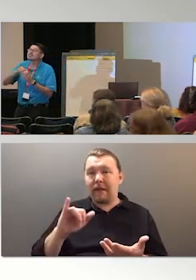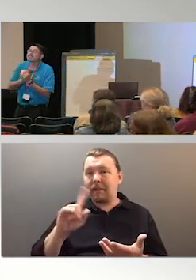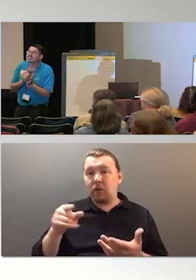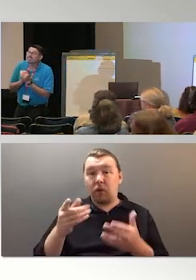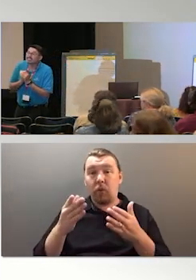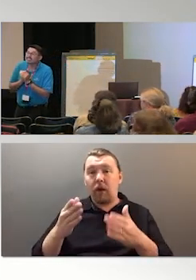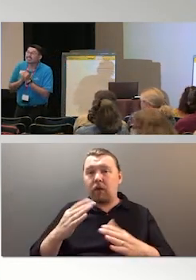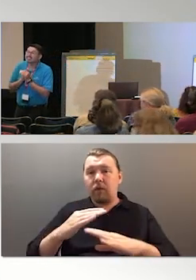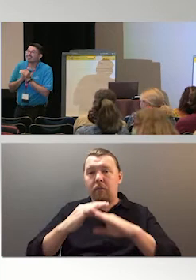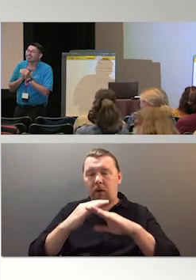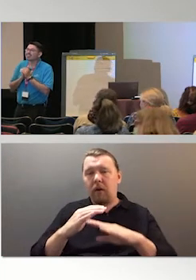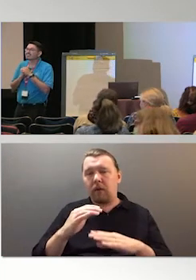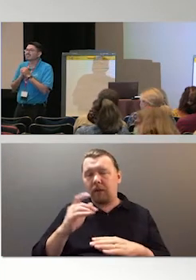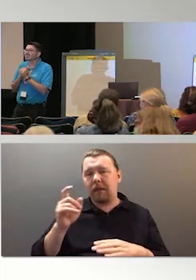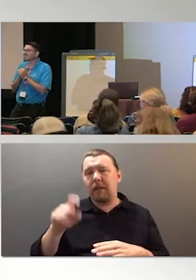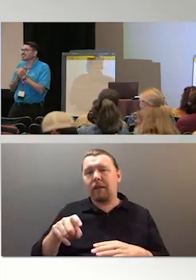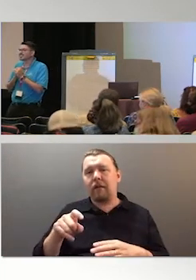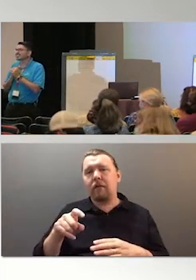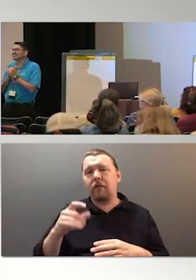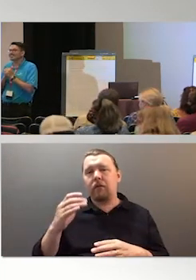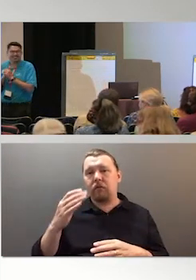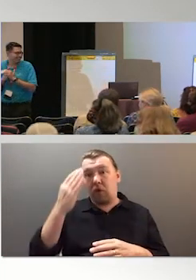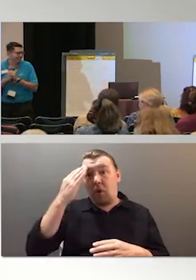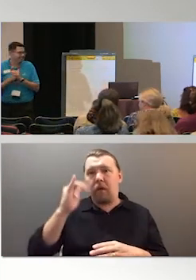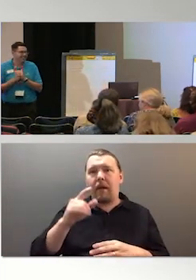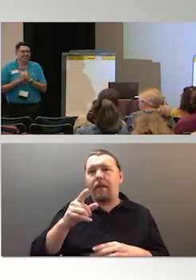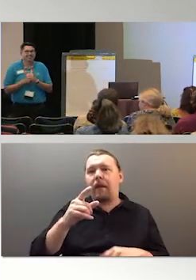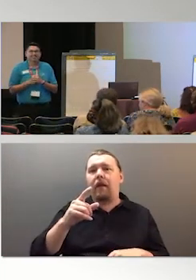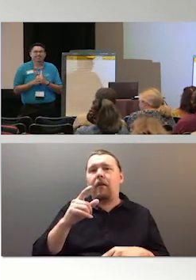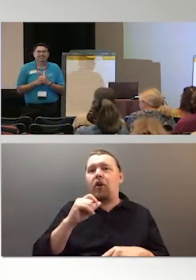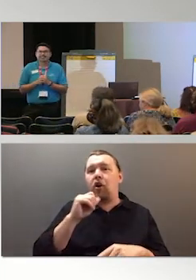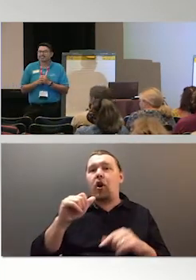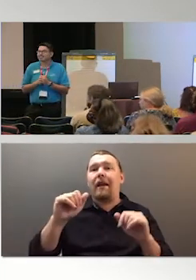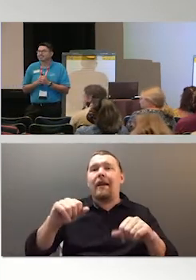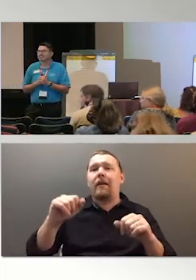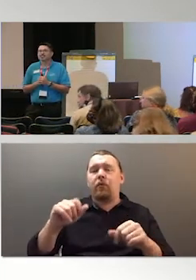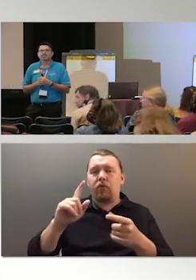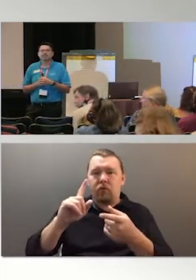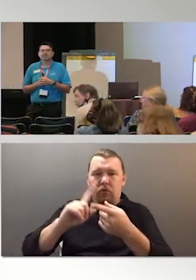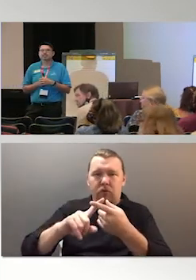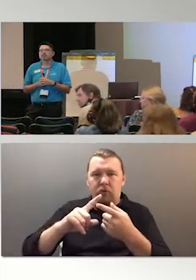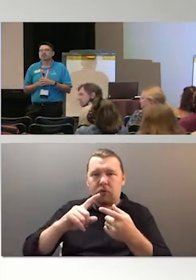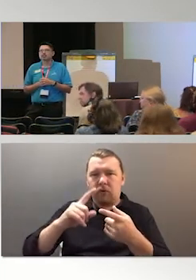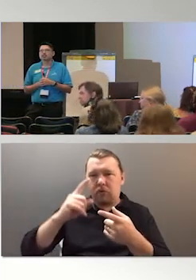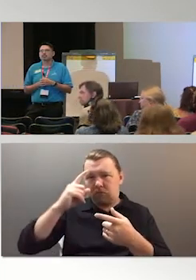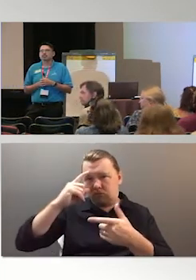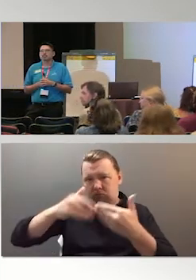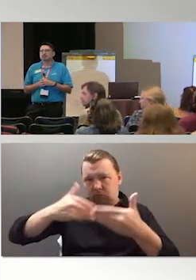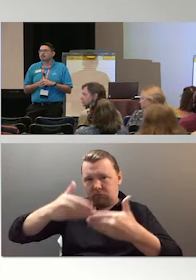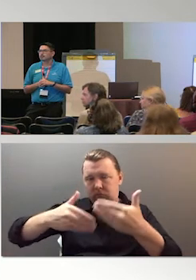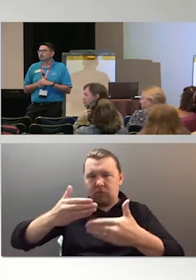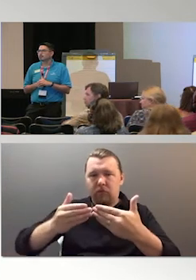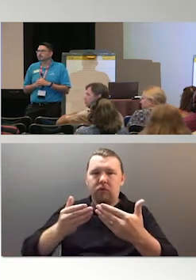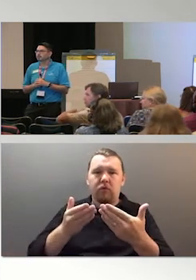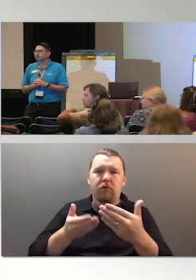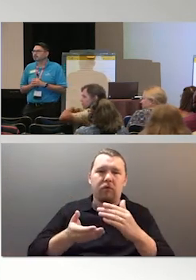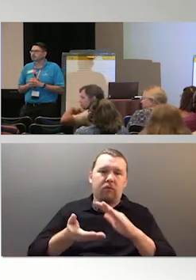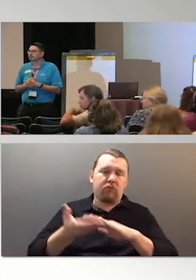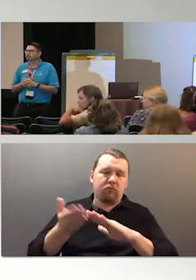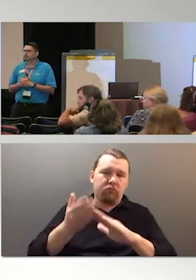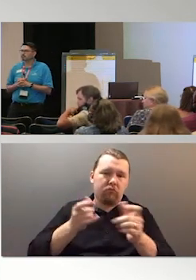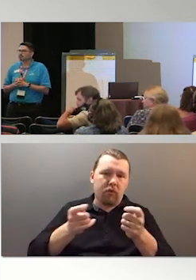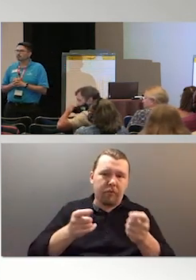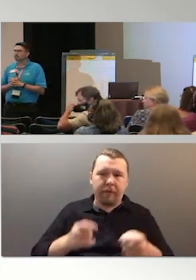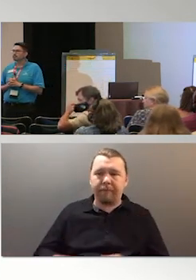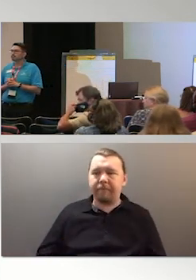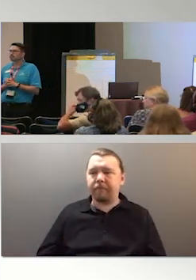Yes? Hi. The first one, I think I saw it before this. ABLE account is just